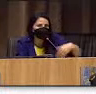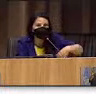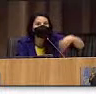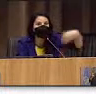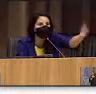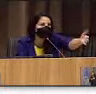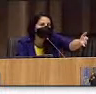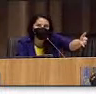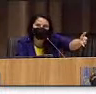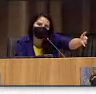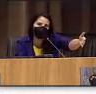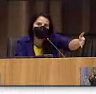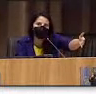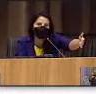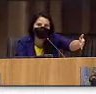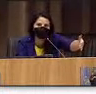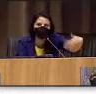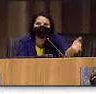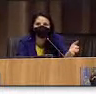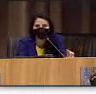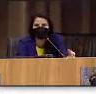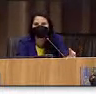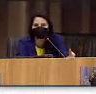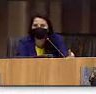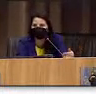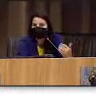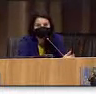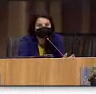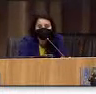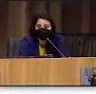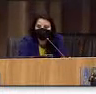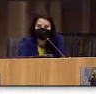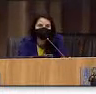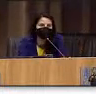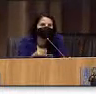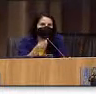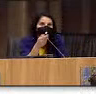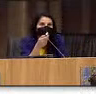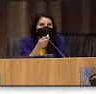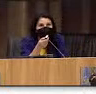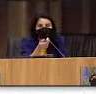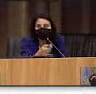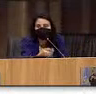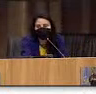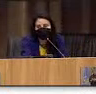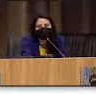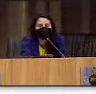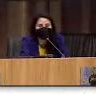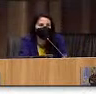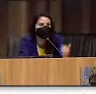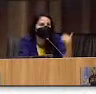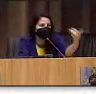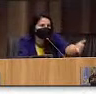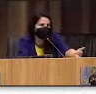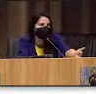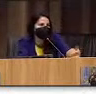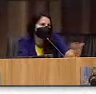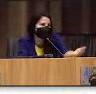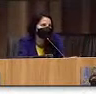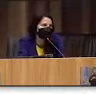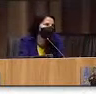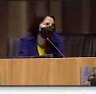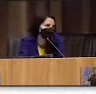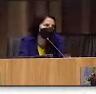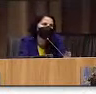this standardized period. So if the person had a different consultation, it was not included in the study. and